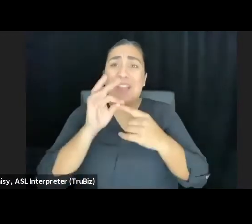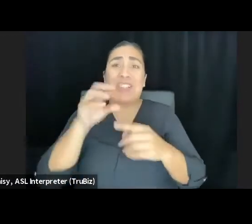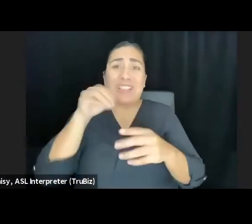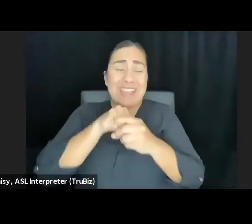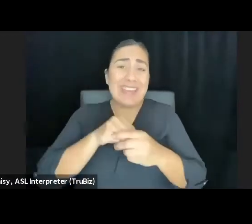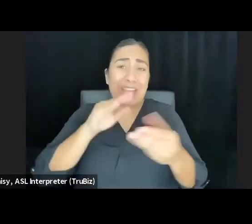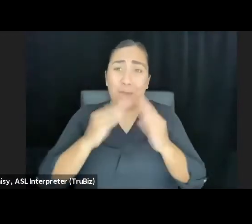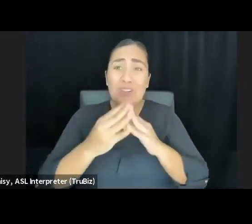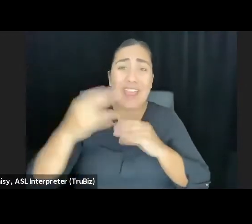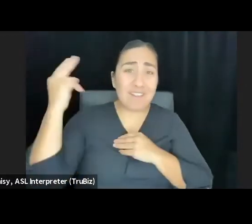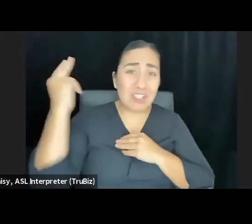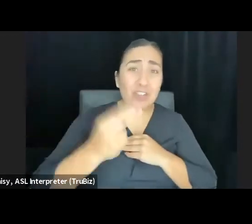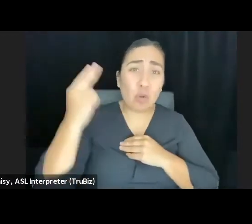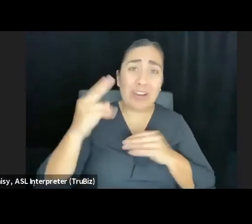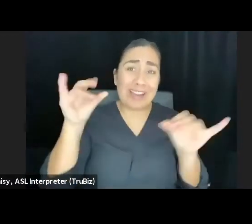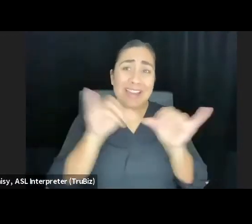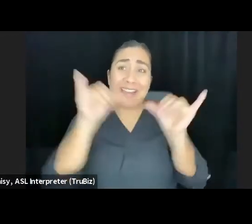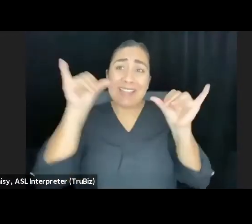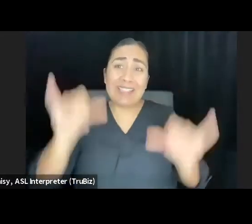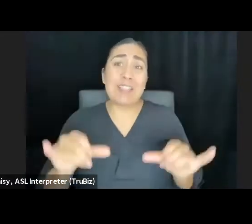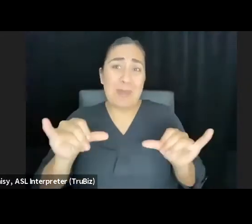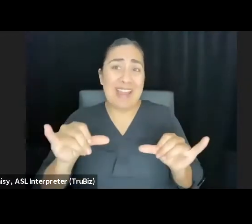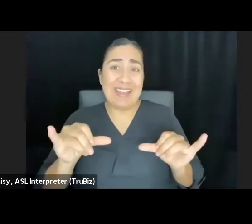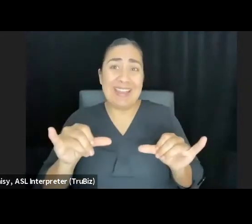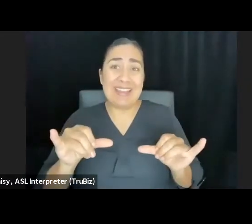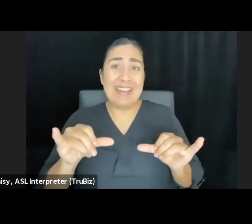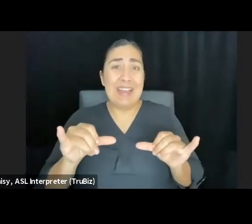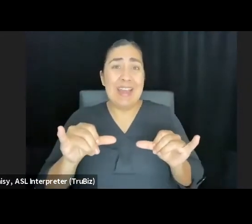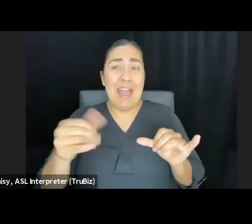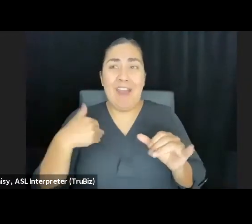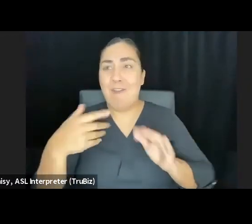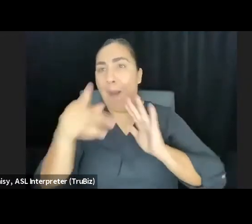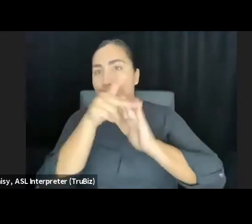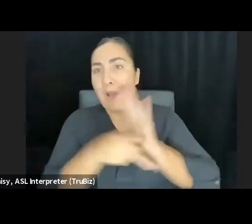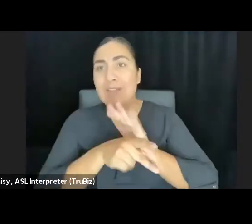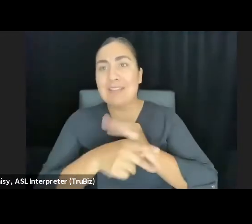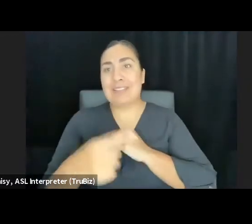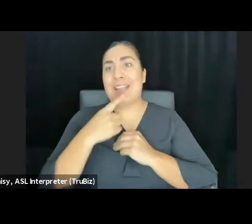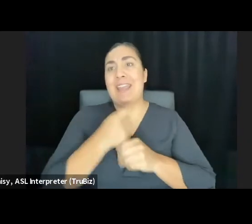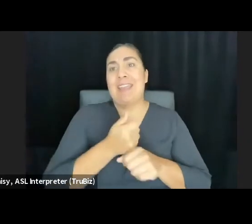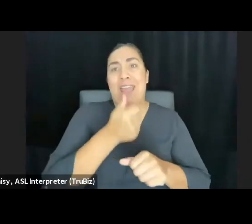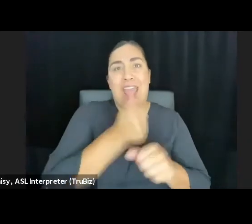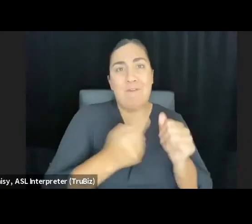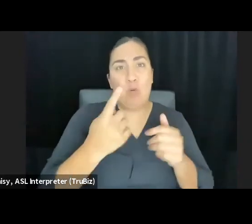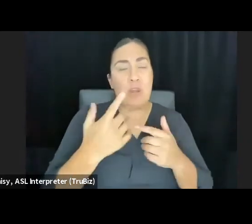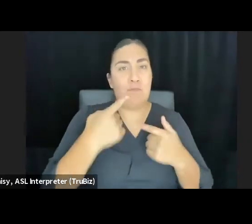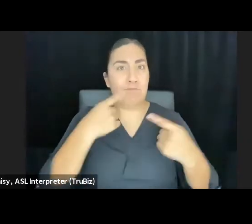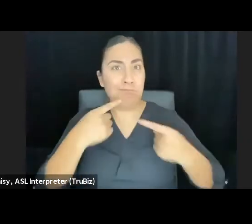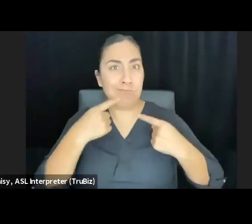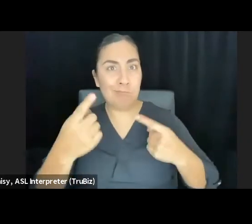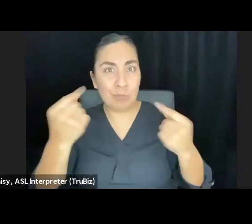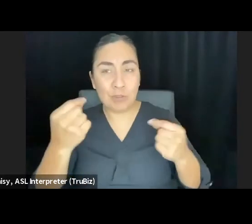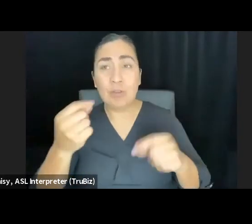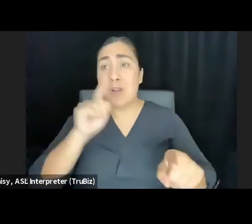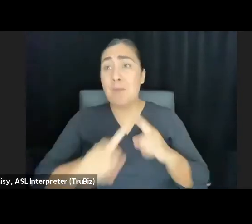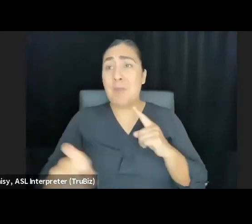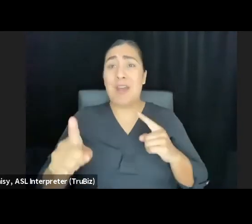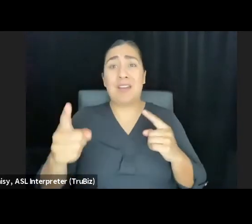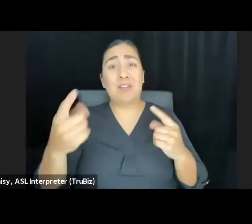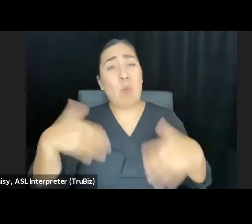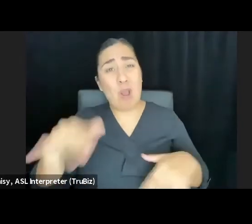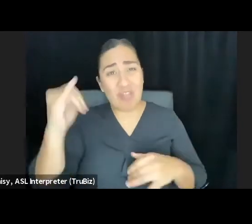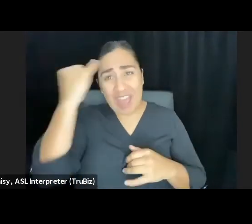The idea that a reservation is separate from the rest of, this society is no mistake. Like, we are